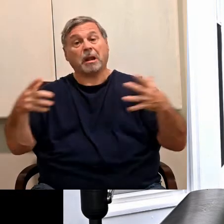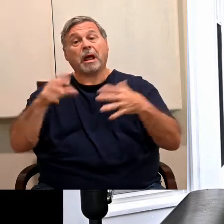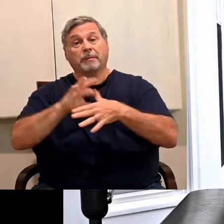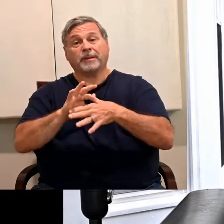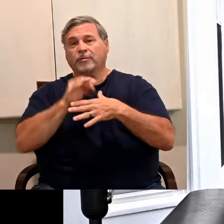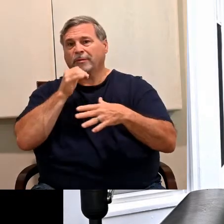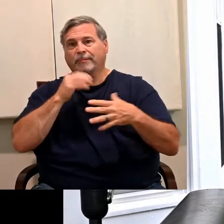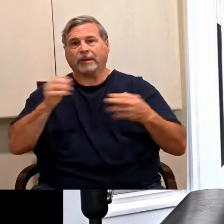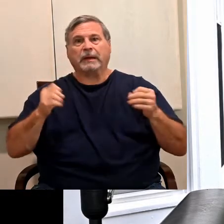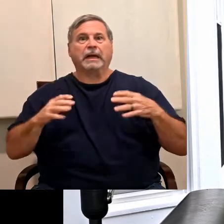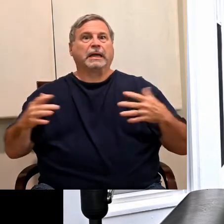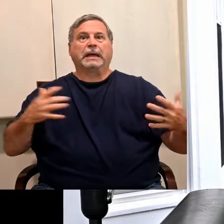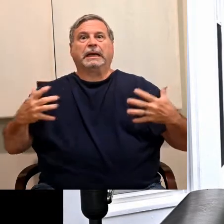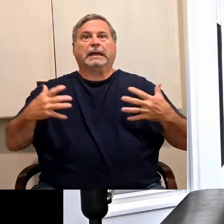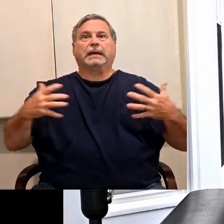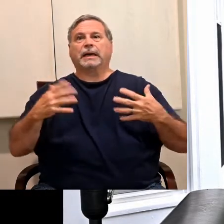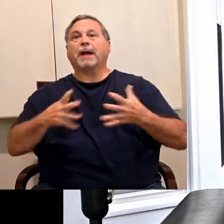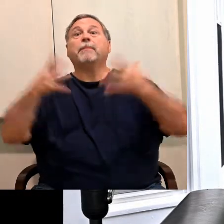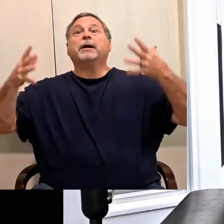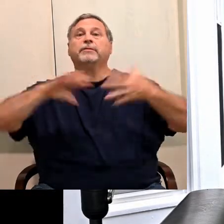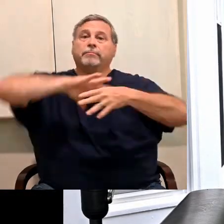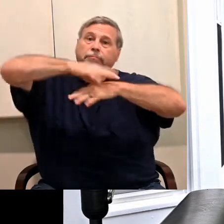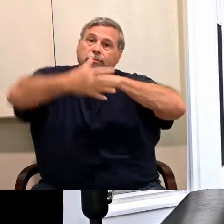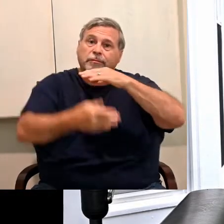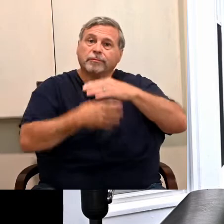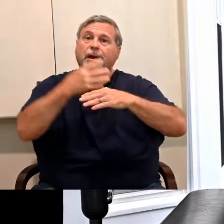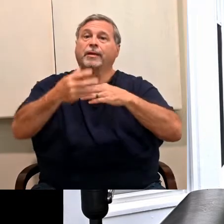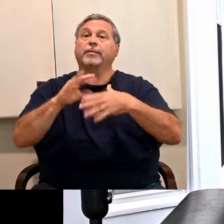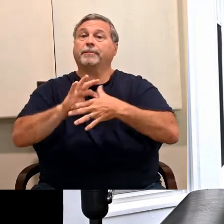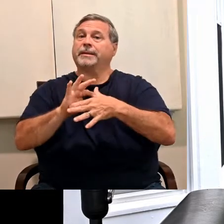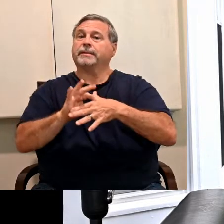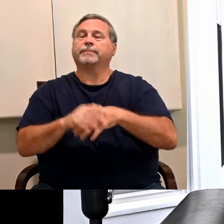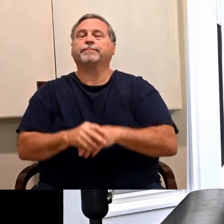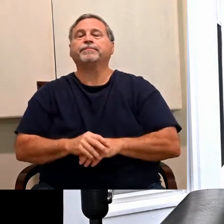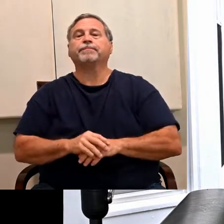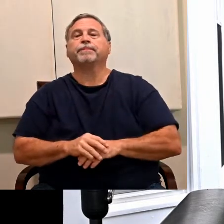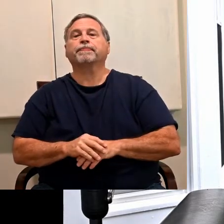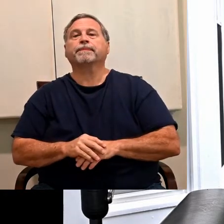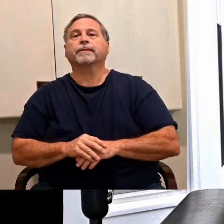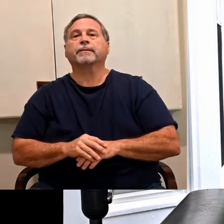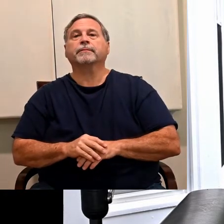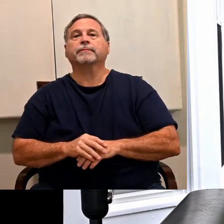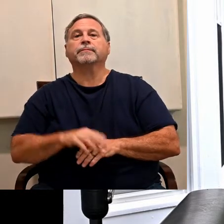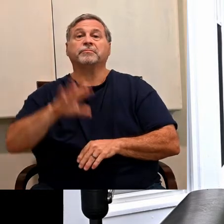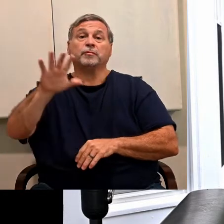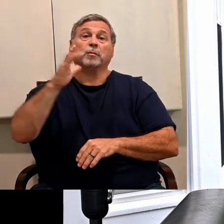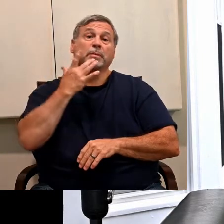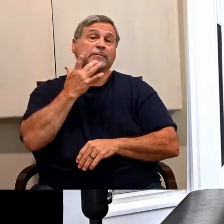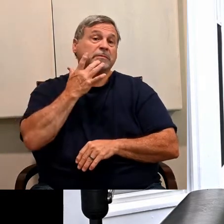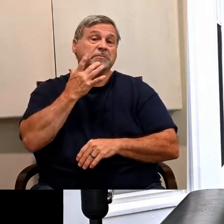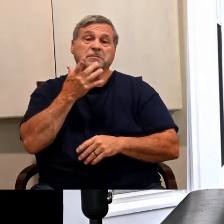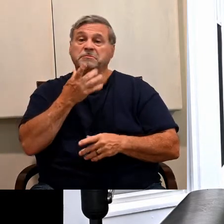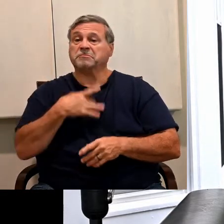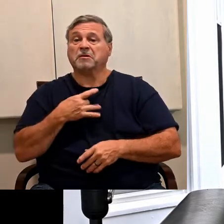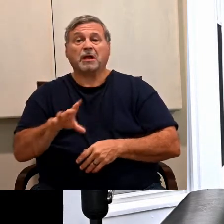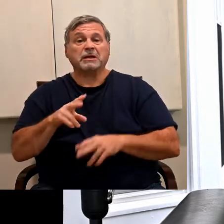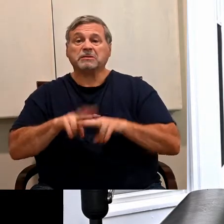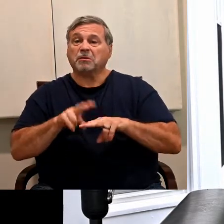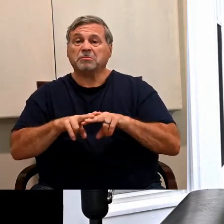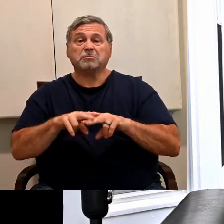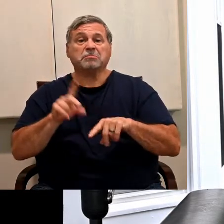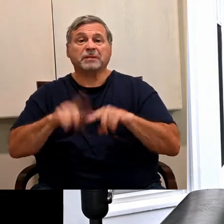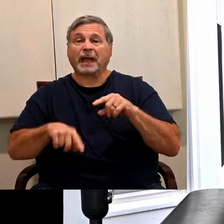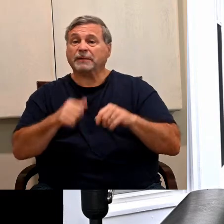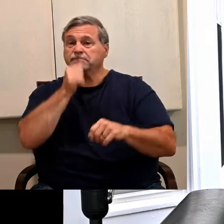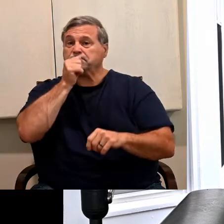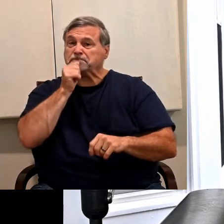the meat. Now, this is a big chunk of meat, so you don't have to be afraid of how much you're putting on. Again, to your taste. If you